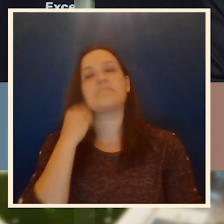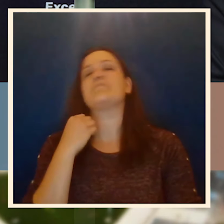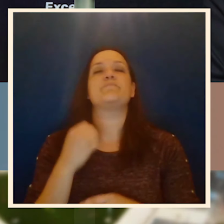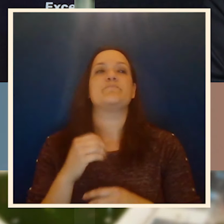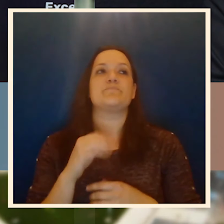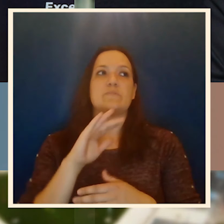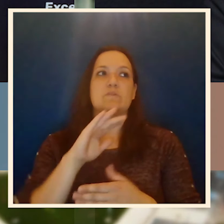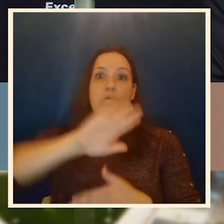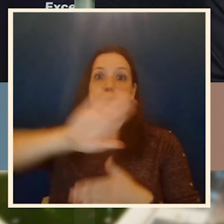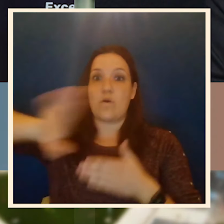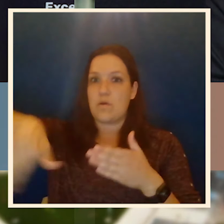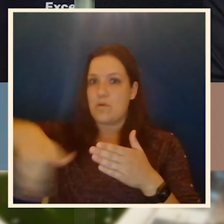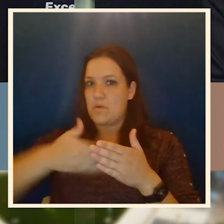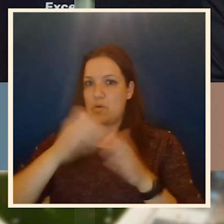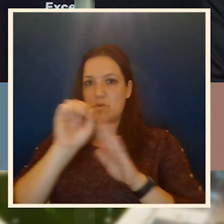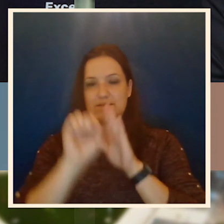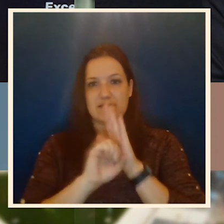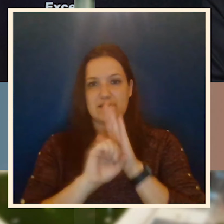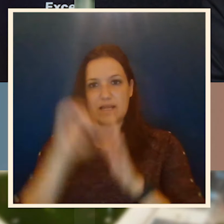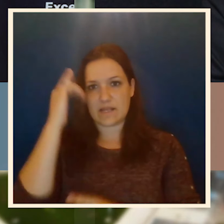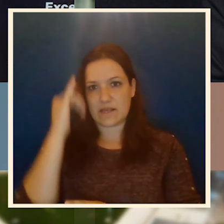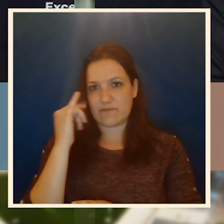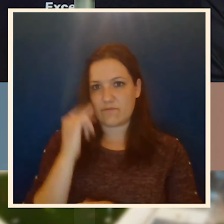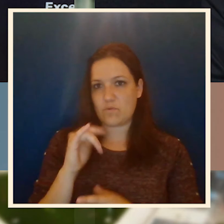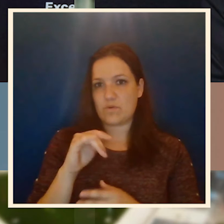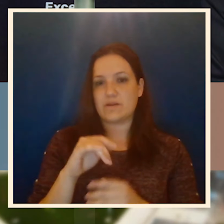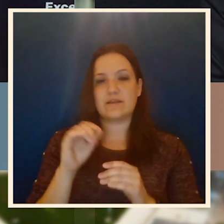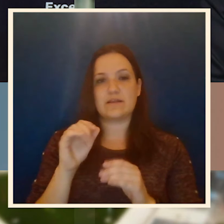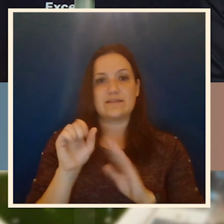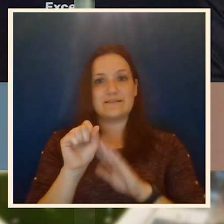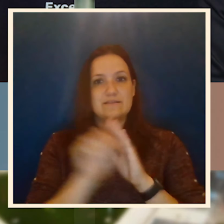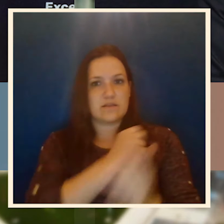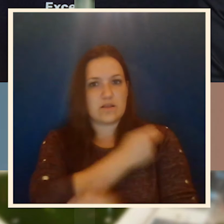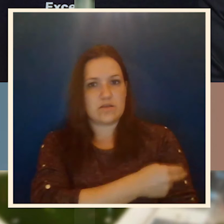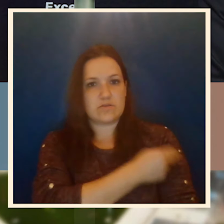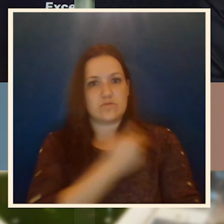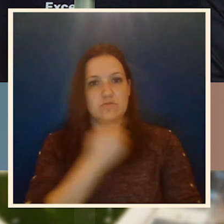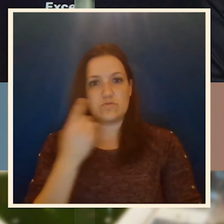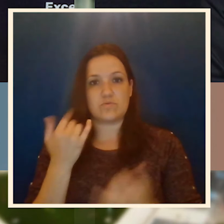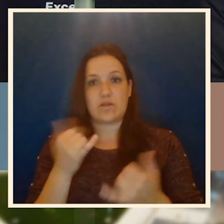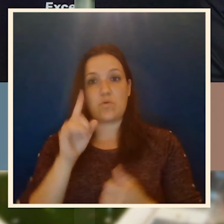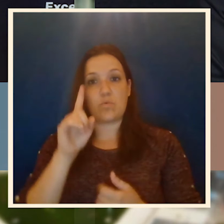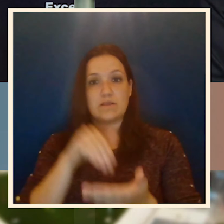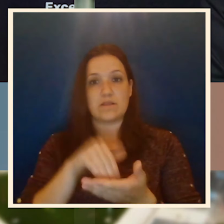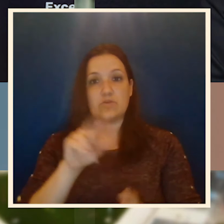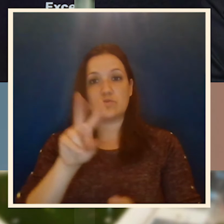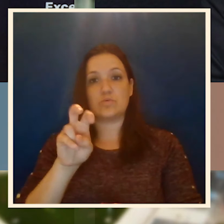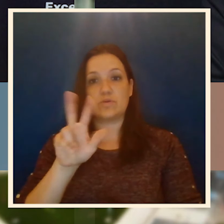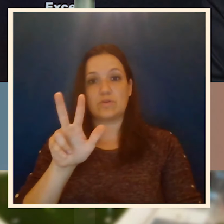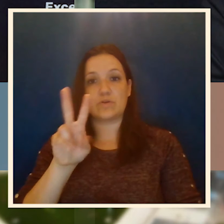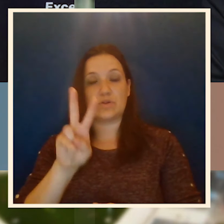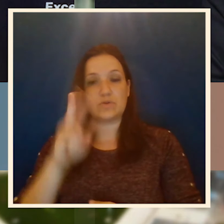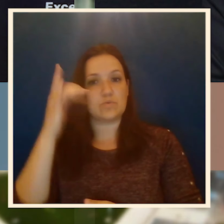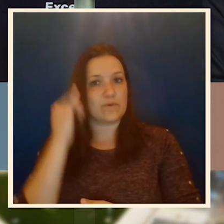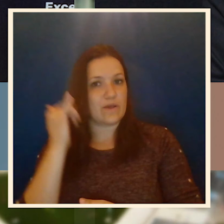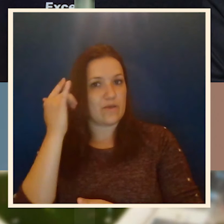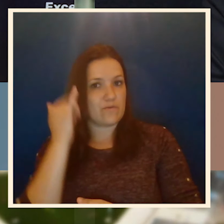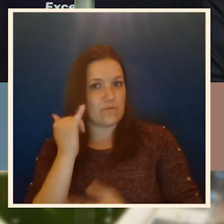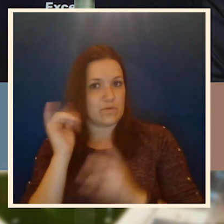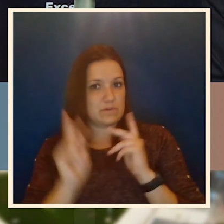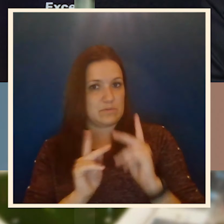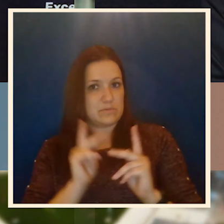the number of COVID patients that have to be hospitalized. So across all of California, all California hospitals, there are